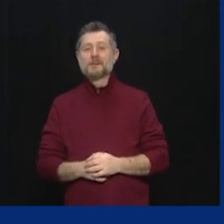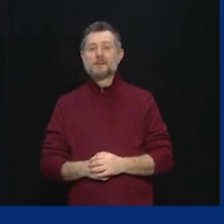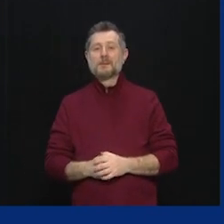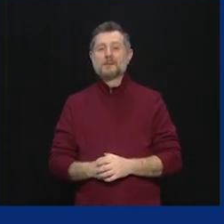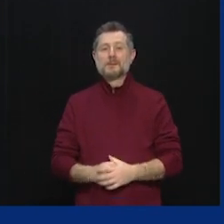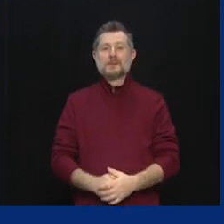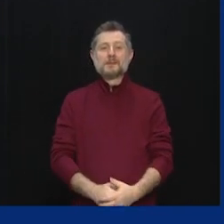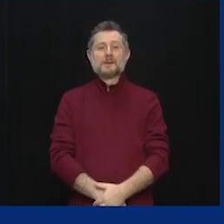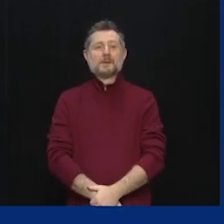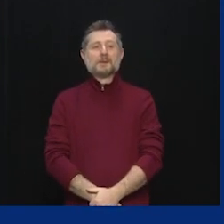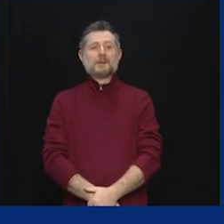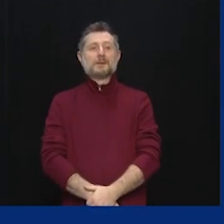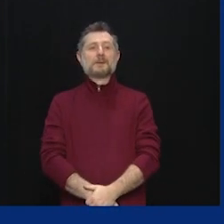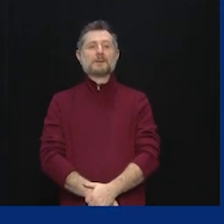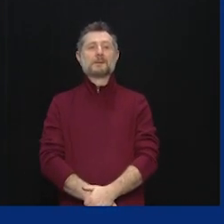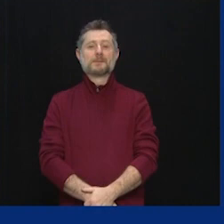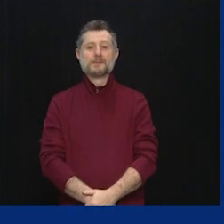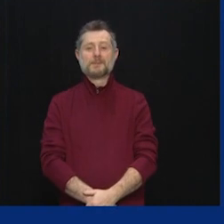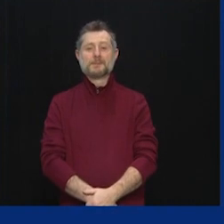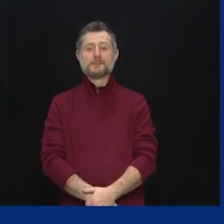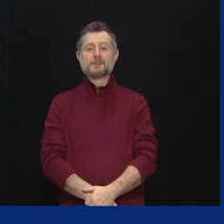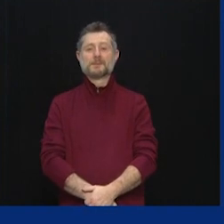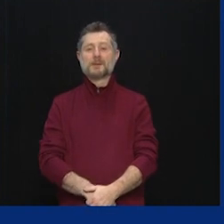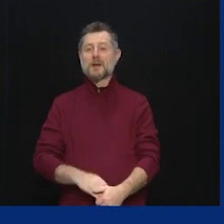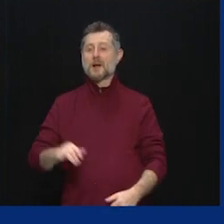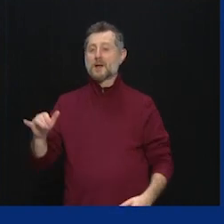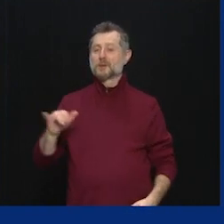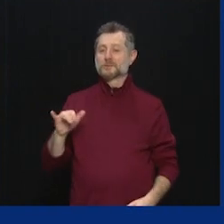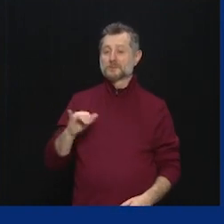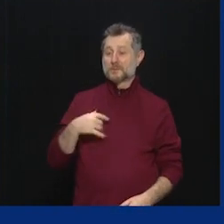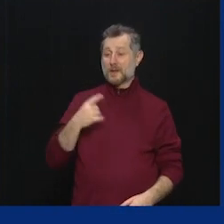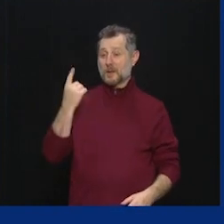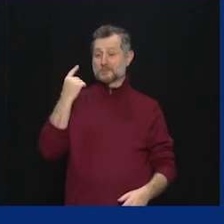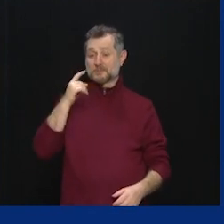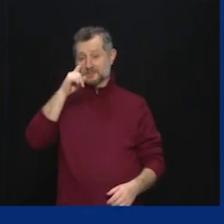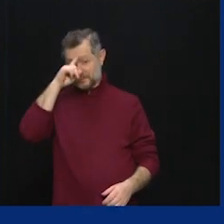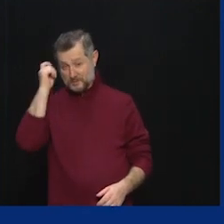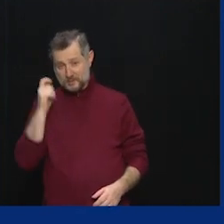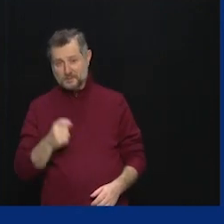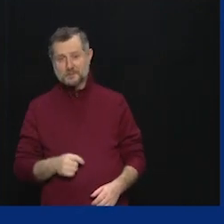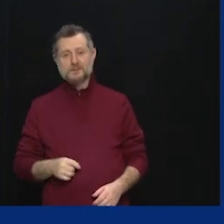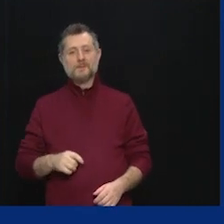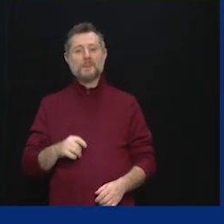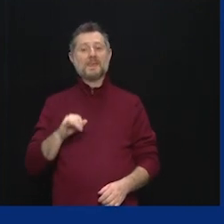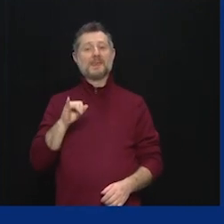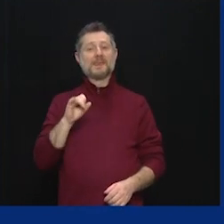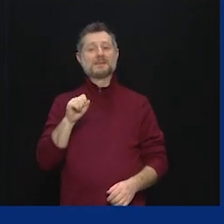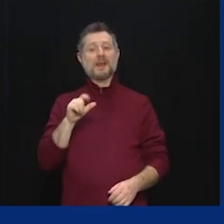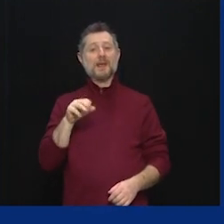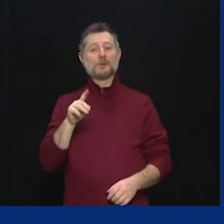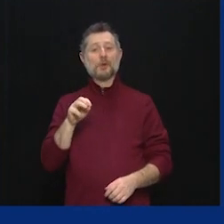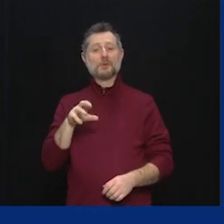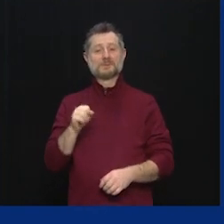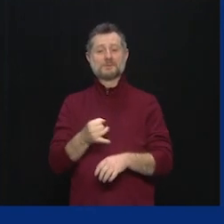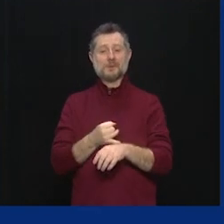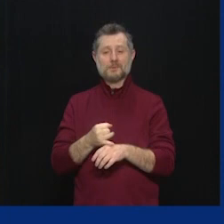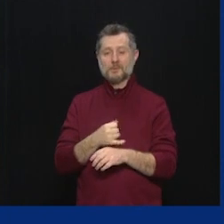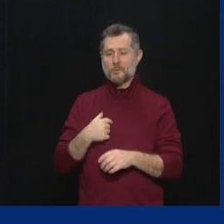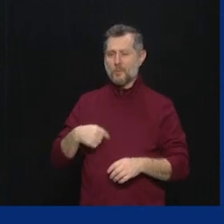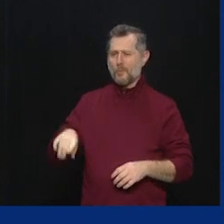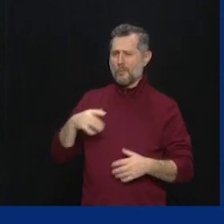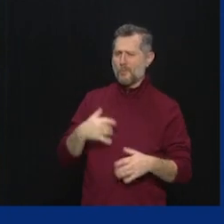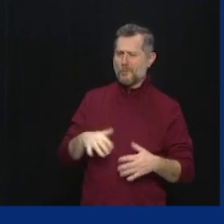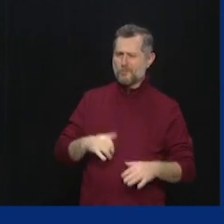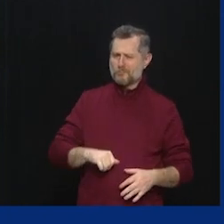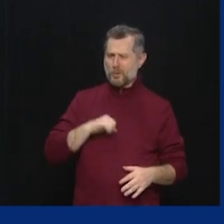You know, I want to also mention the Islanders. Last summer, you made us all so proud to be New Yorkers. There was a game that was witnessed that